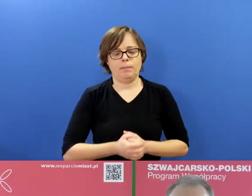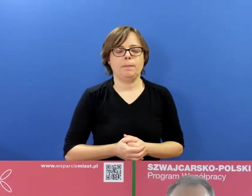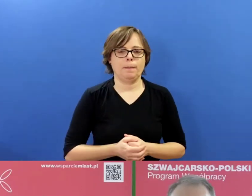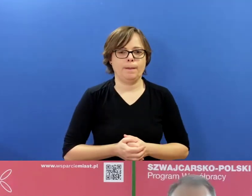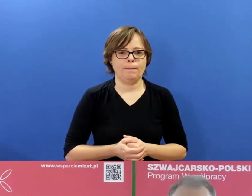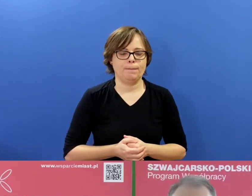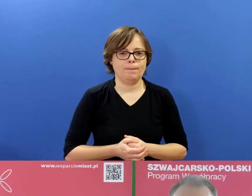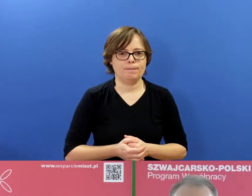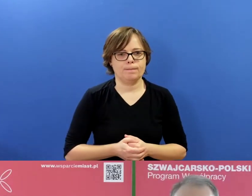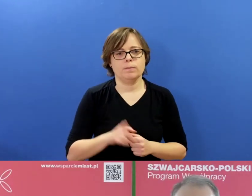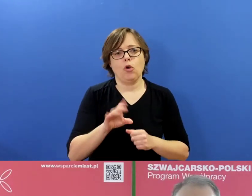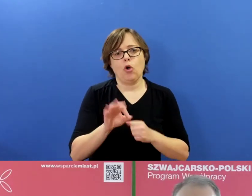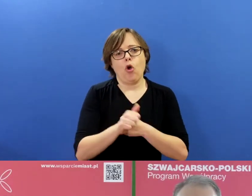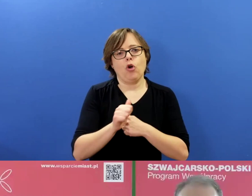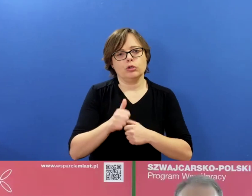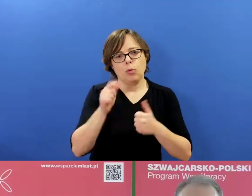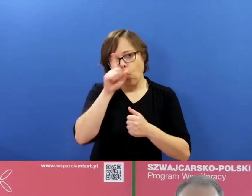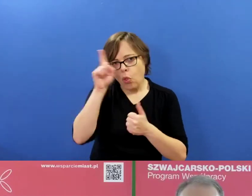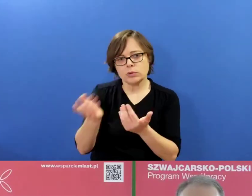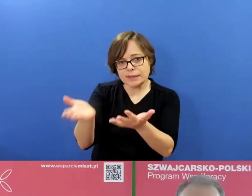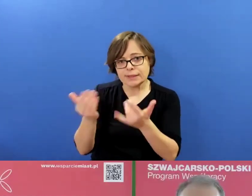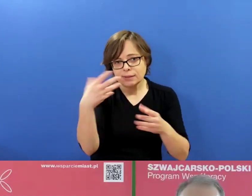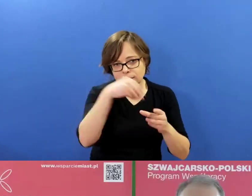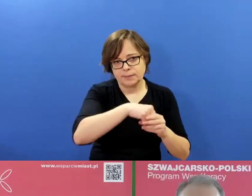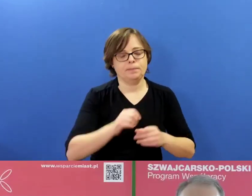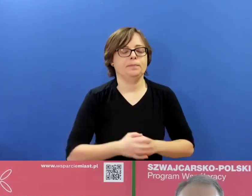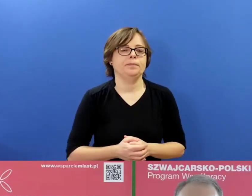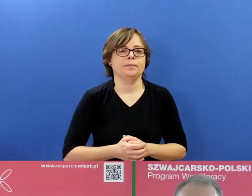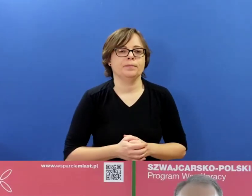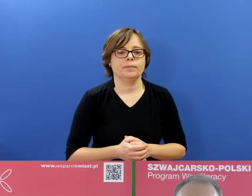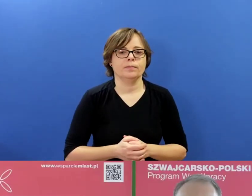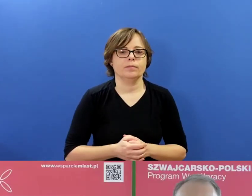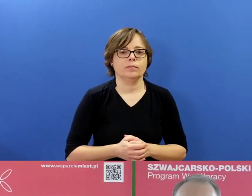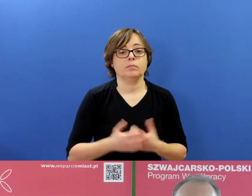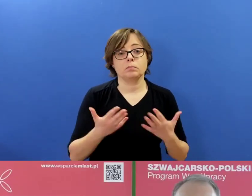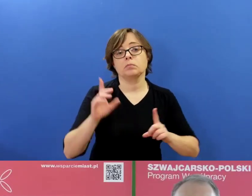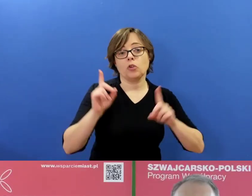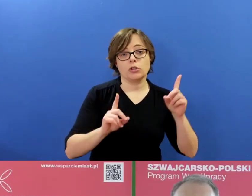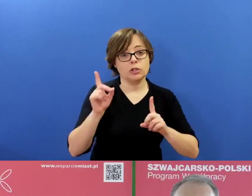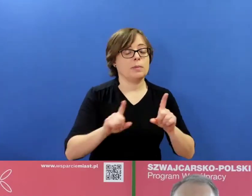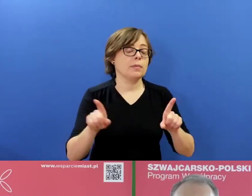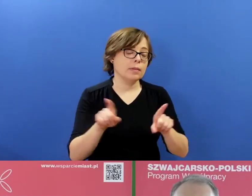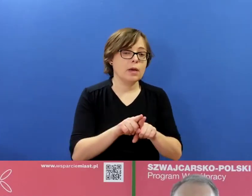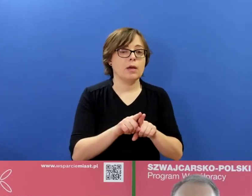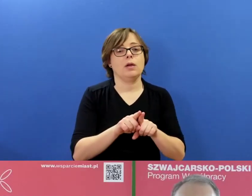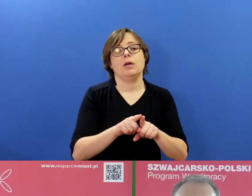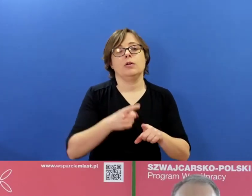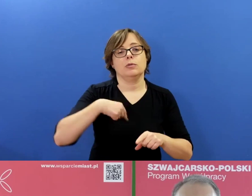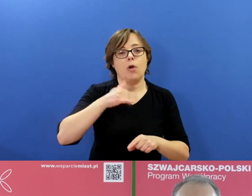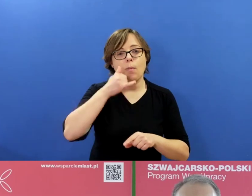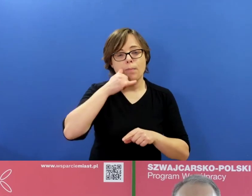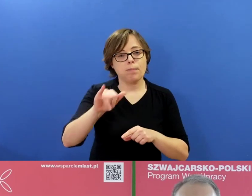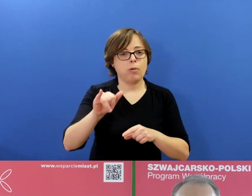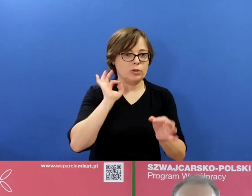participate. And there's sometimes also mailings that get to households, especially for the, let's say, the more kind of